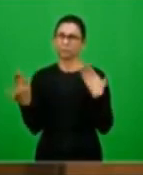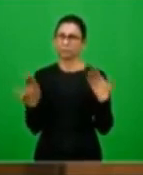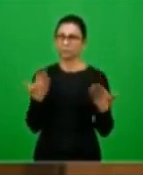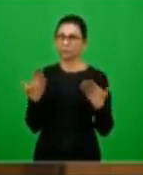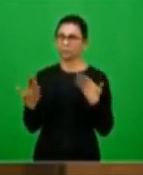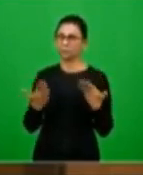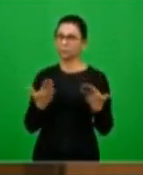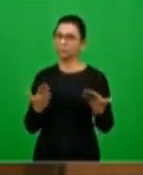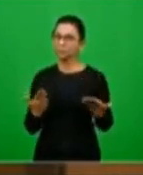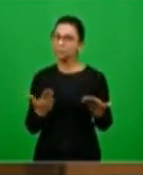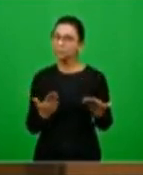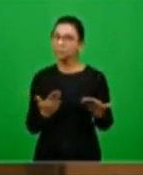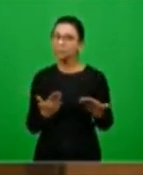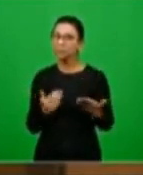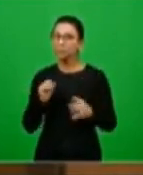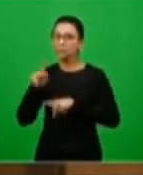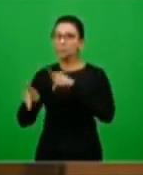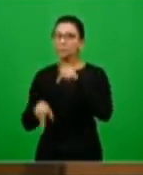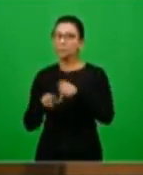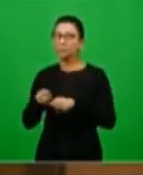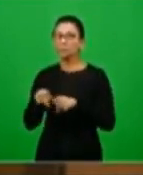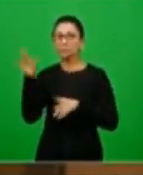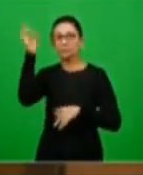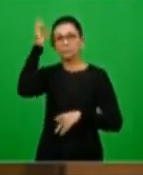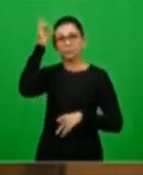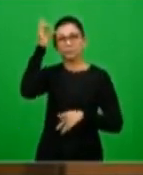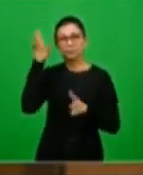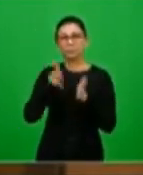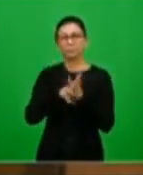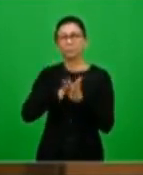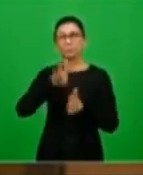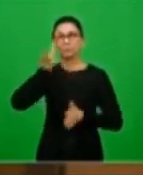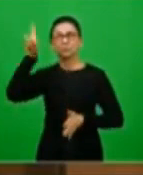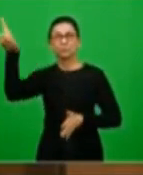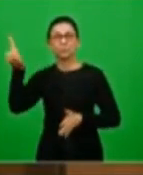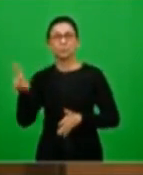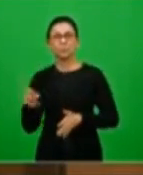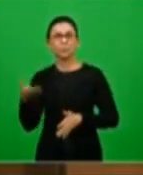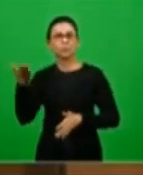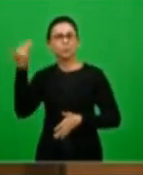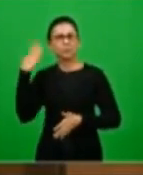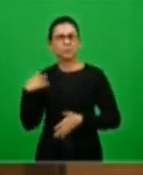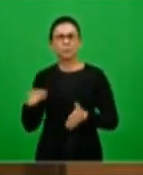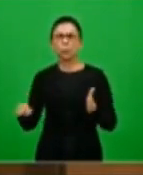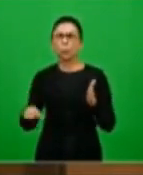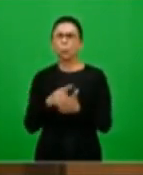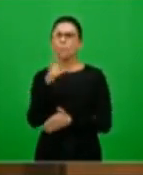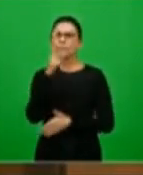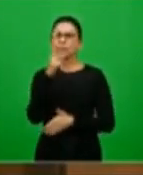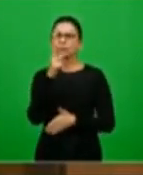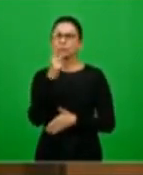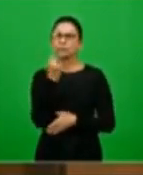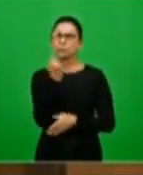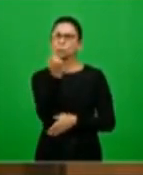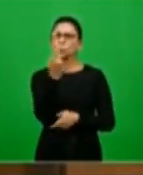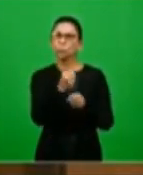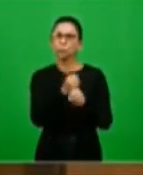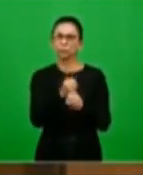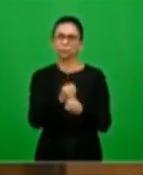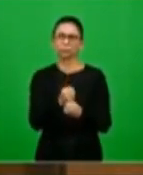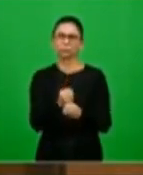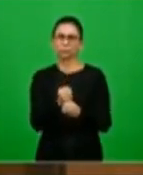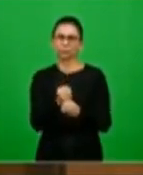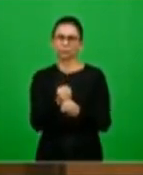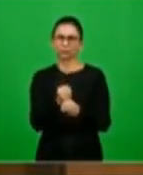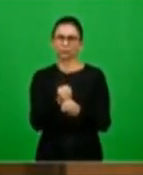When the Israel of God, something that the priest could do once a year, we can do all the time.